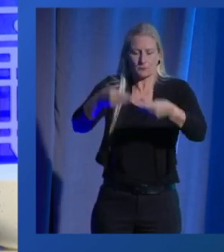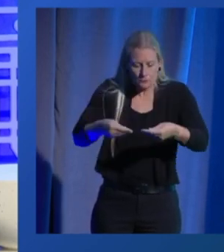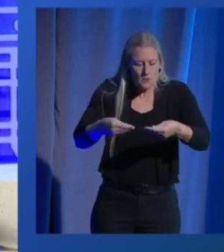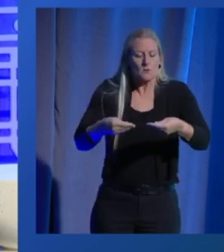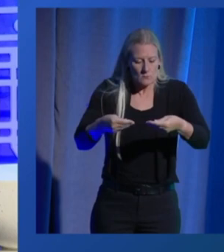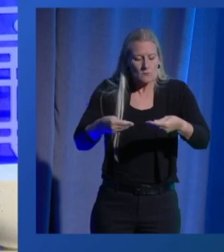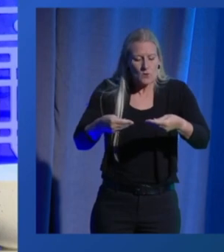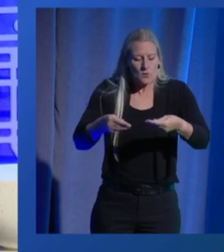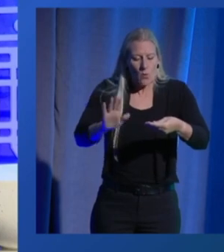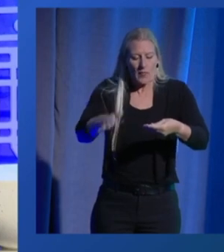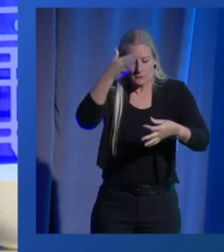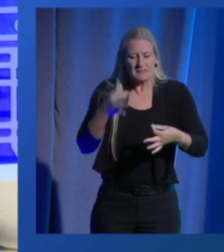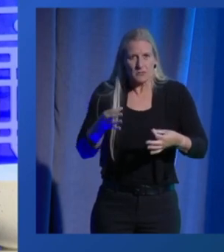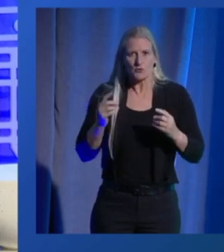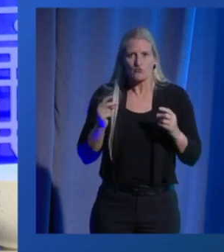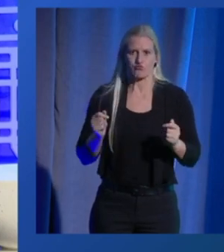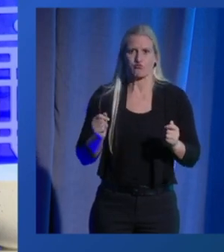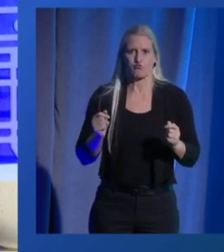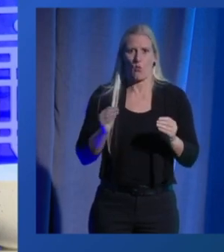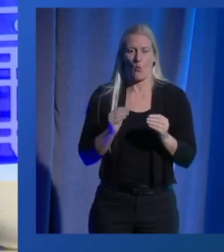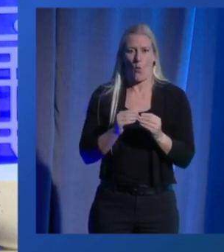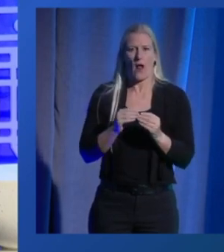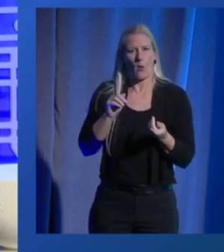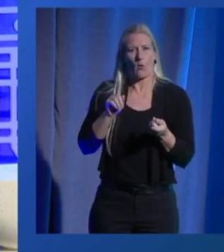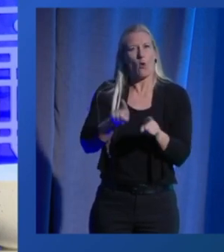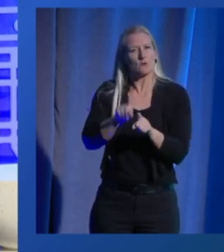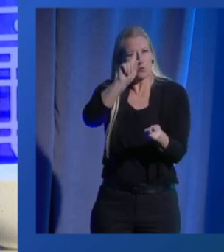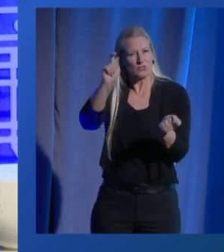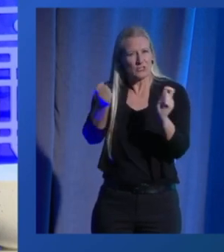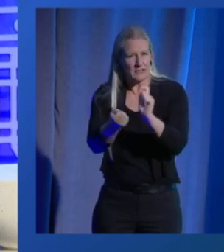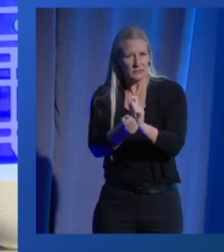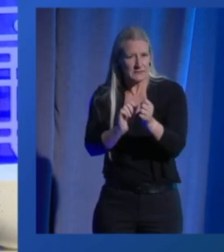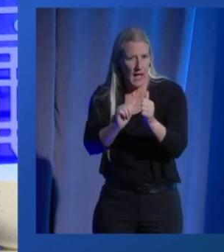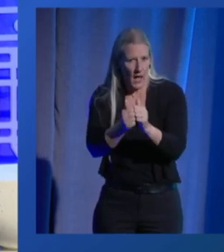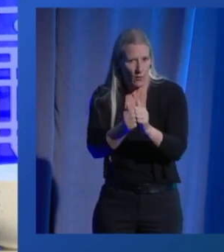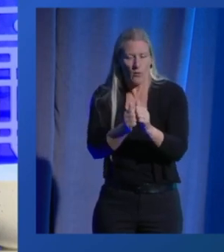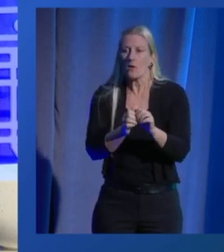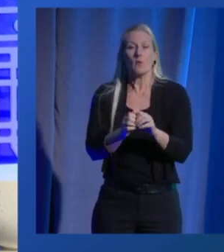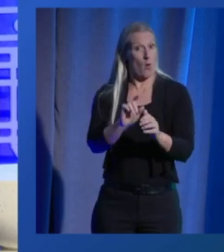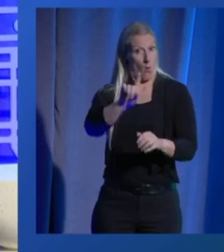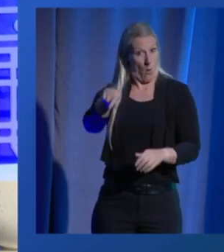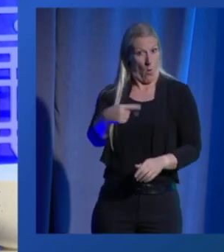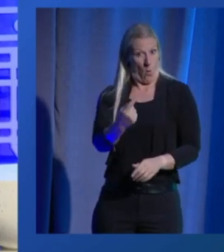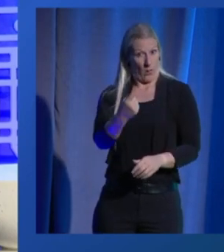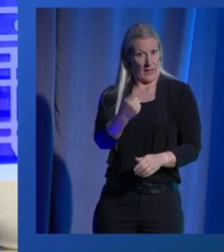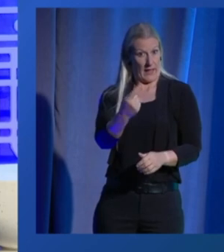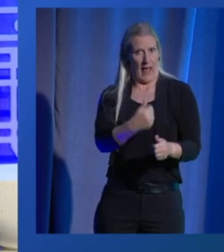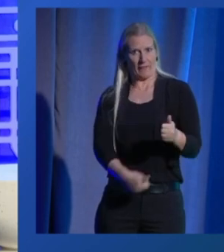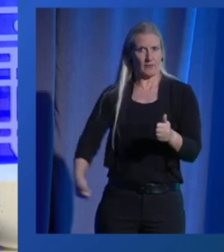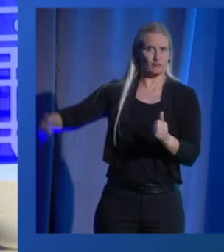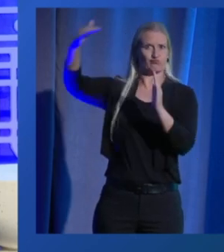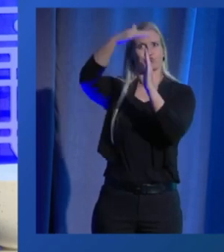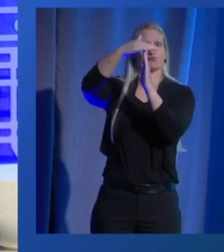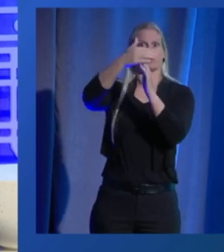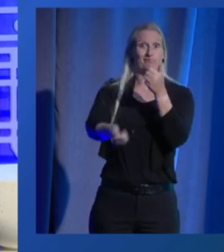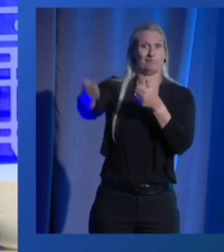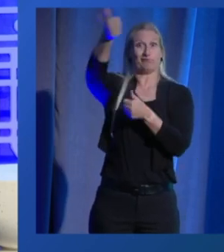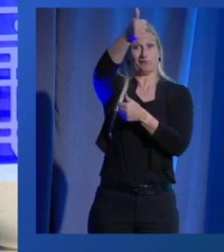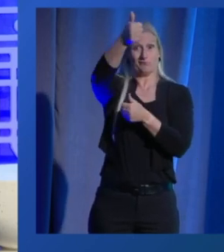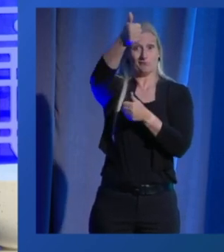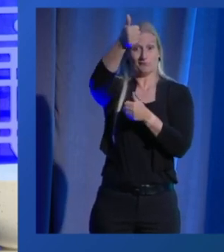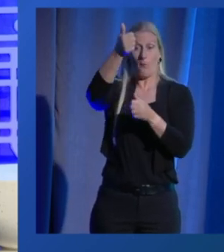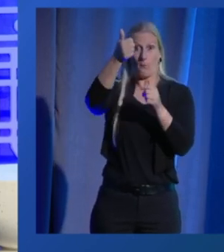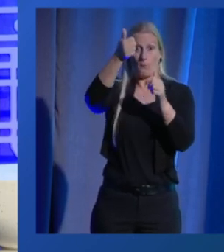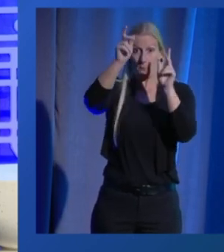really kind of change the the scope of it but that's not just done at the high end at the you know top of the conflict it's done in day-to-day